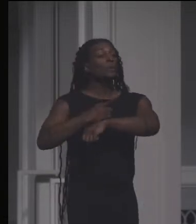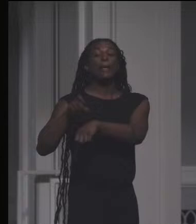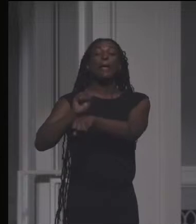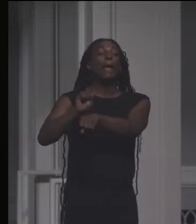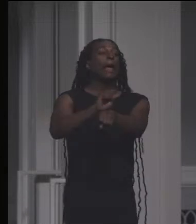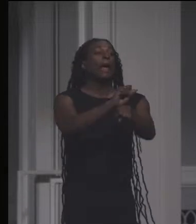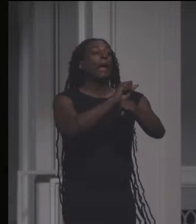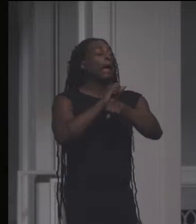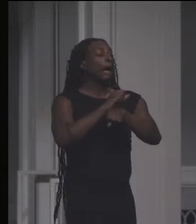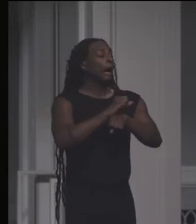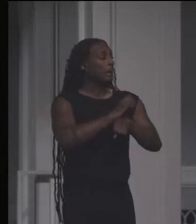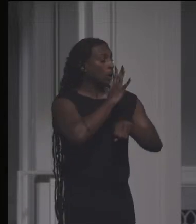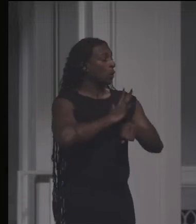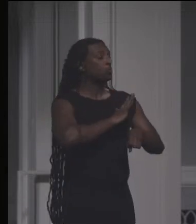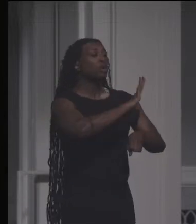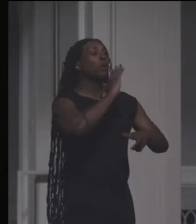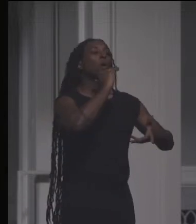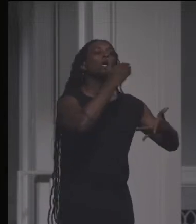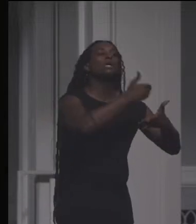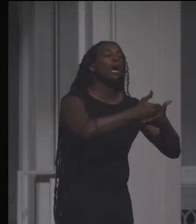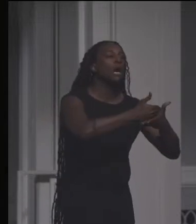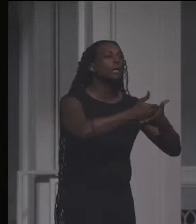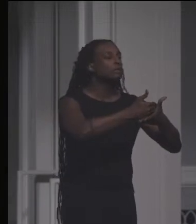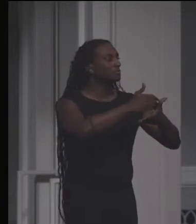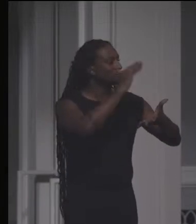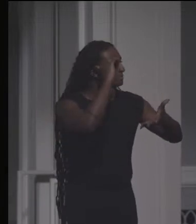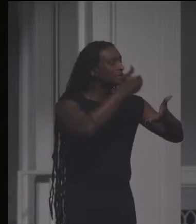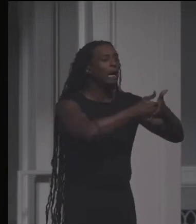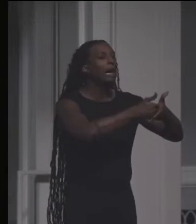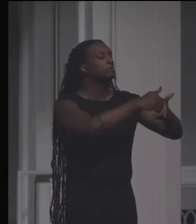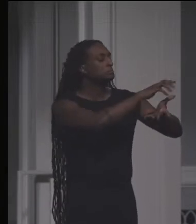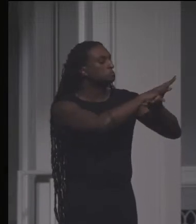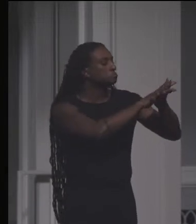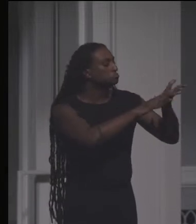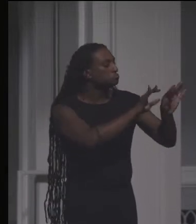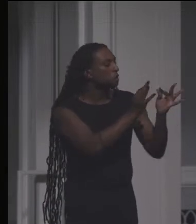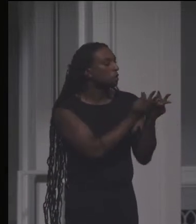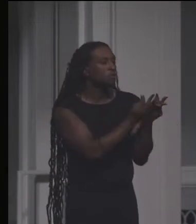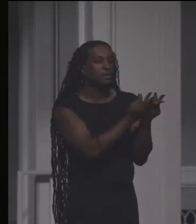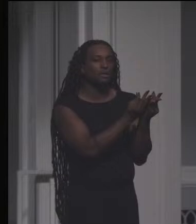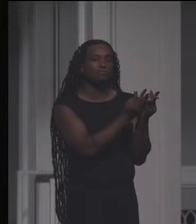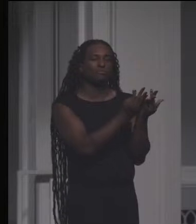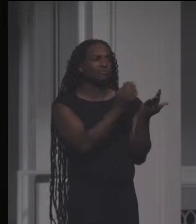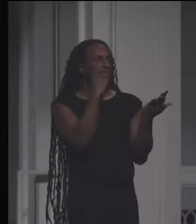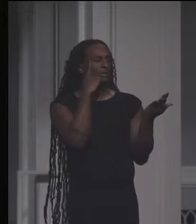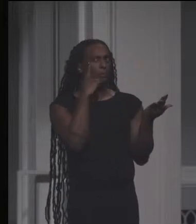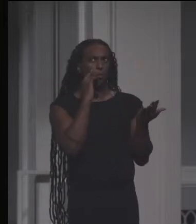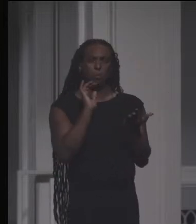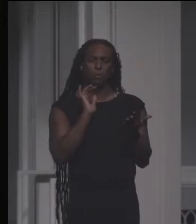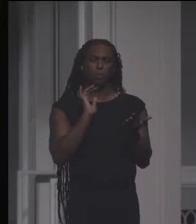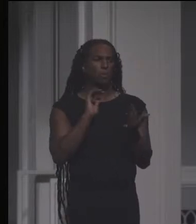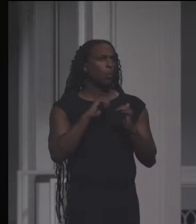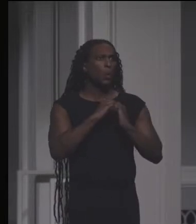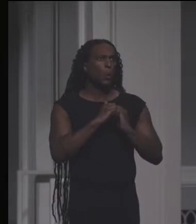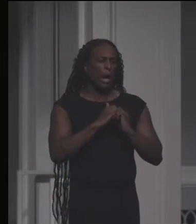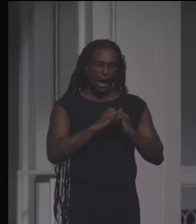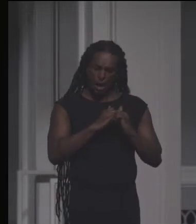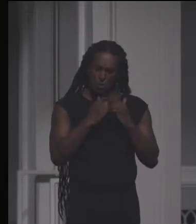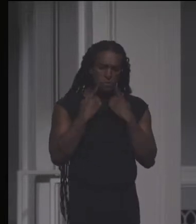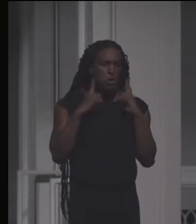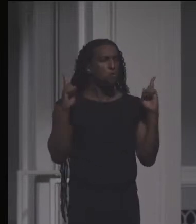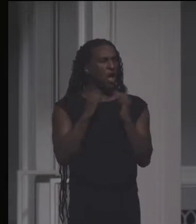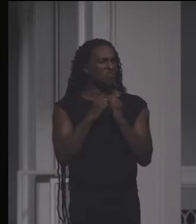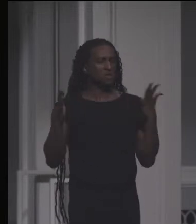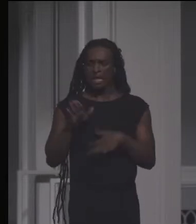daughter Angharad and Howell and his son Rhodri would have been hard put to remember how they had managed without